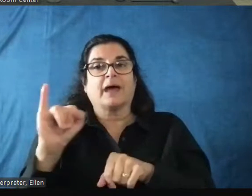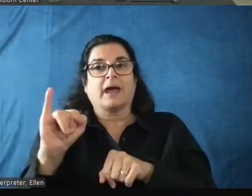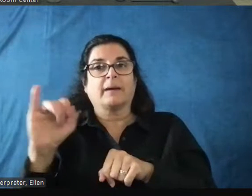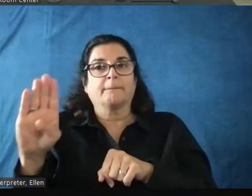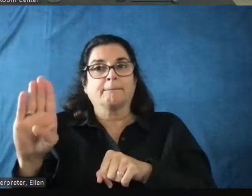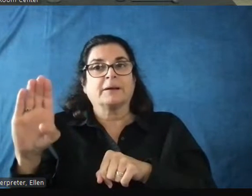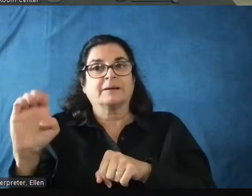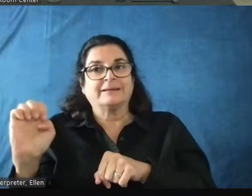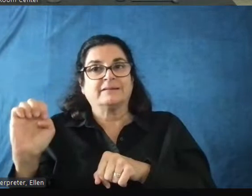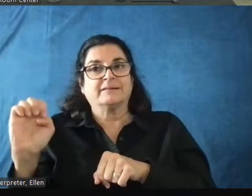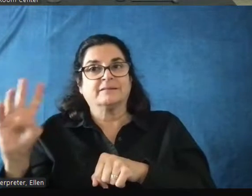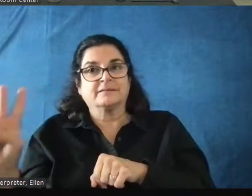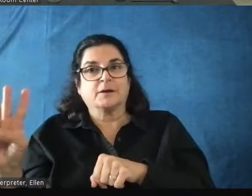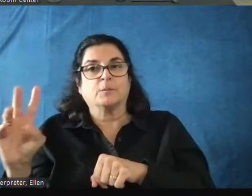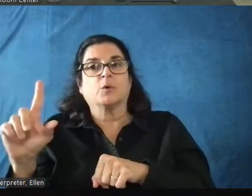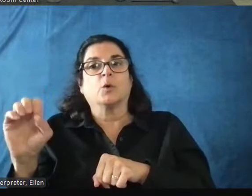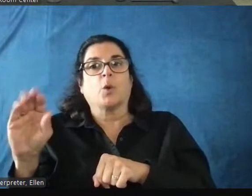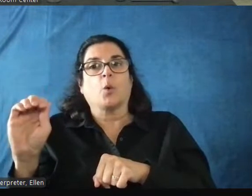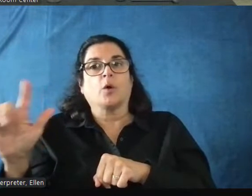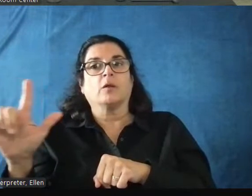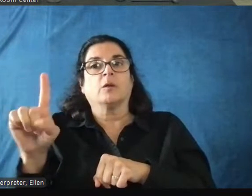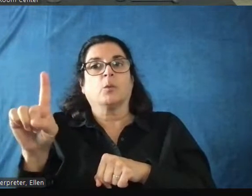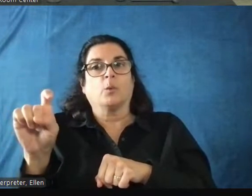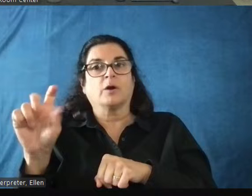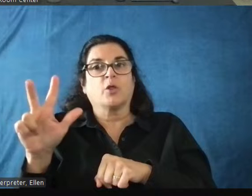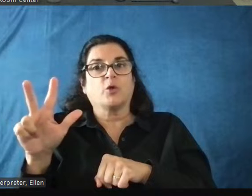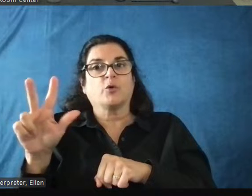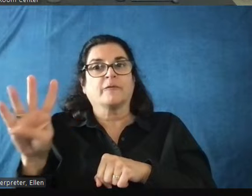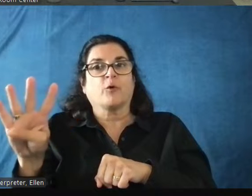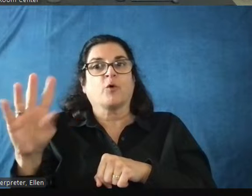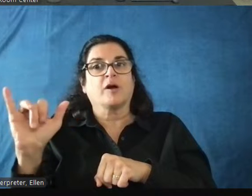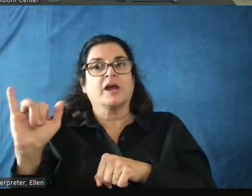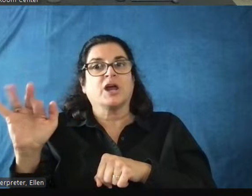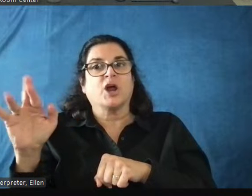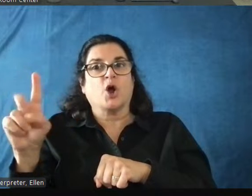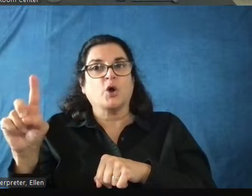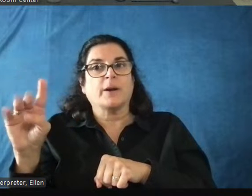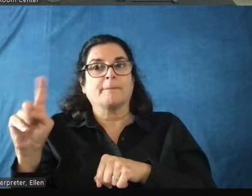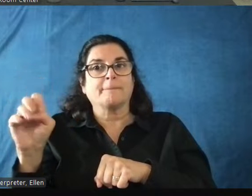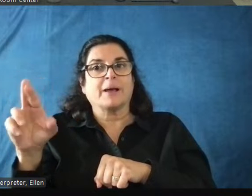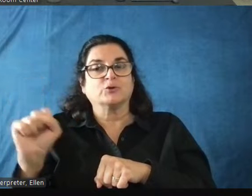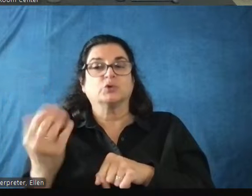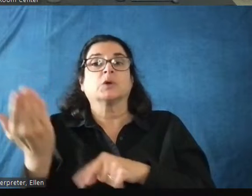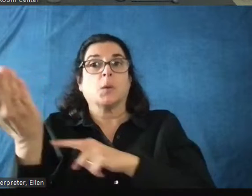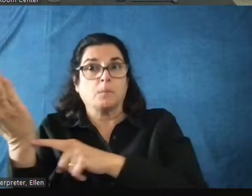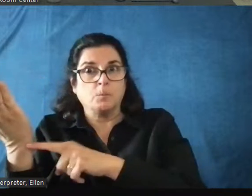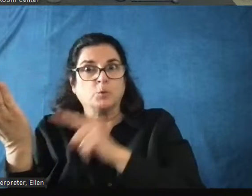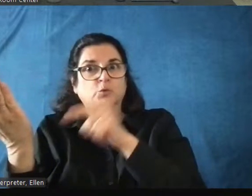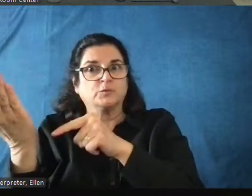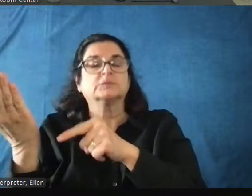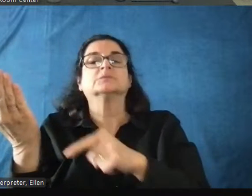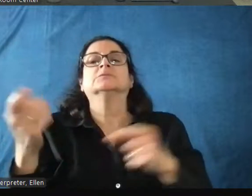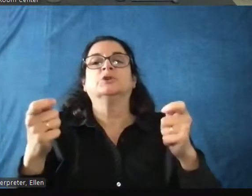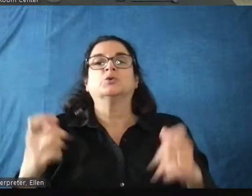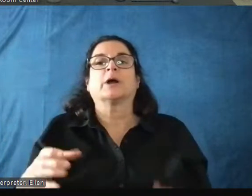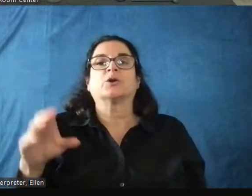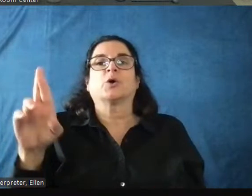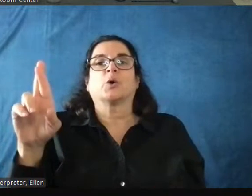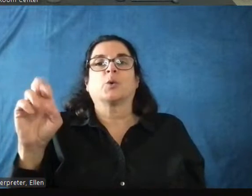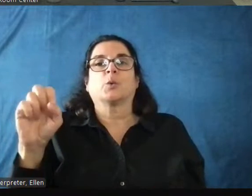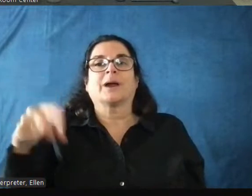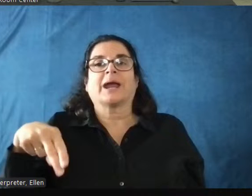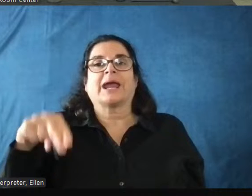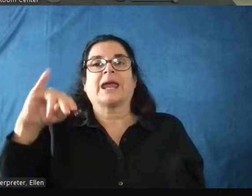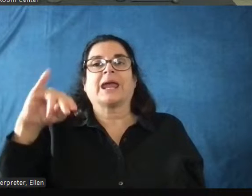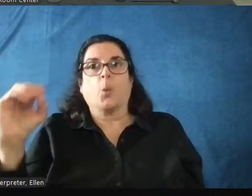Electrical Workers, Local 134, yardmasters? So moved. Second. It's been moved by Director Rakeo, seconded